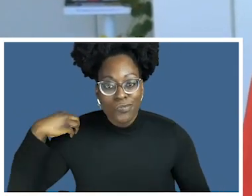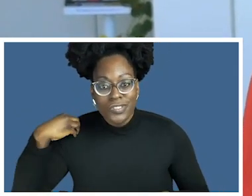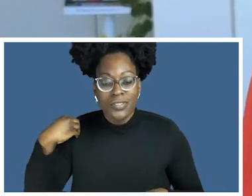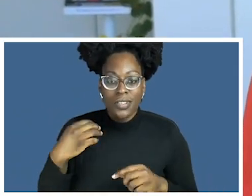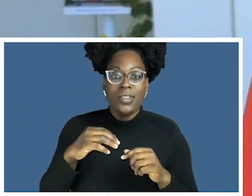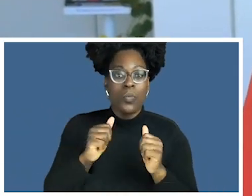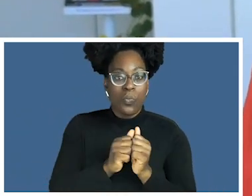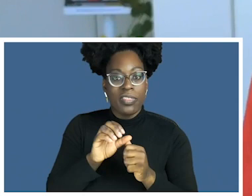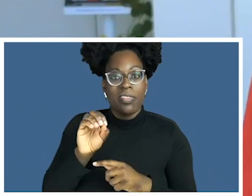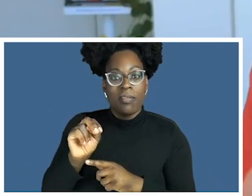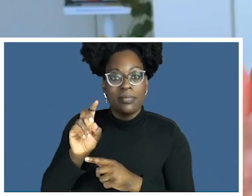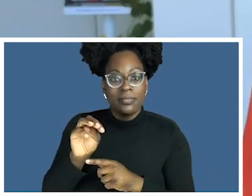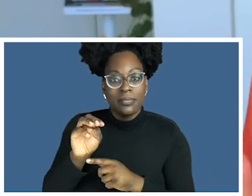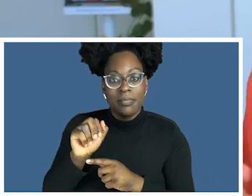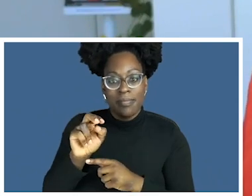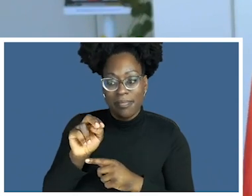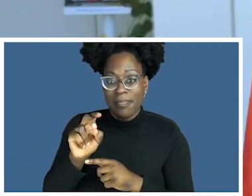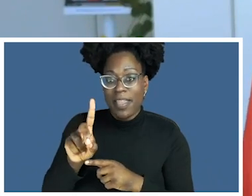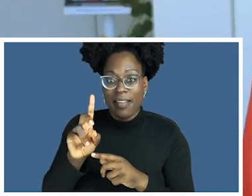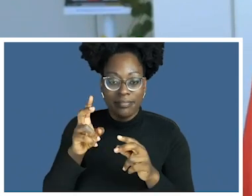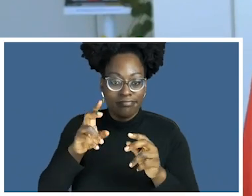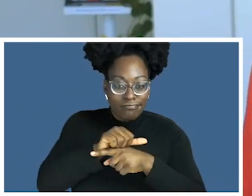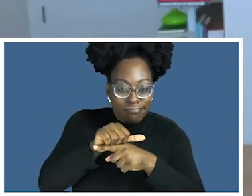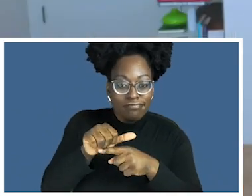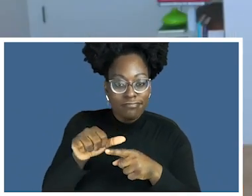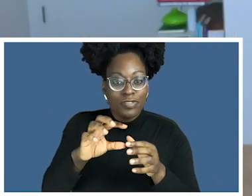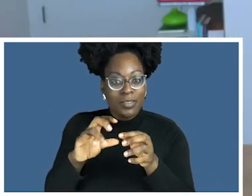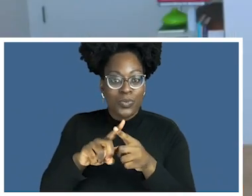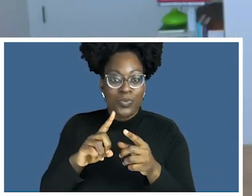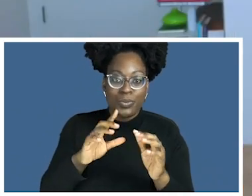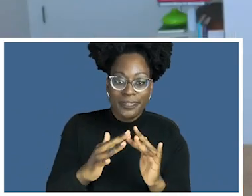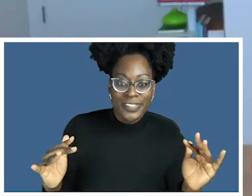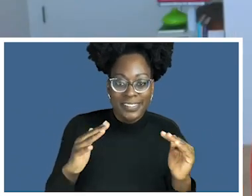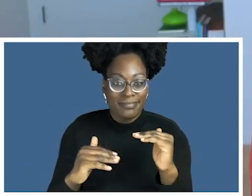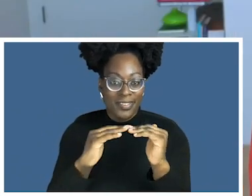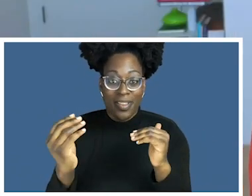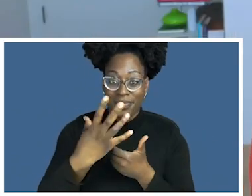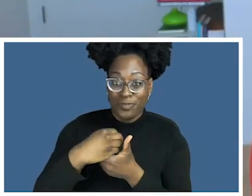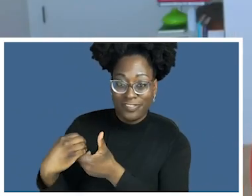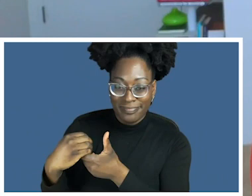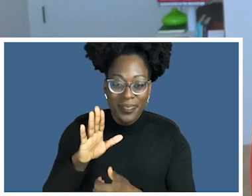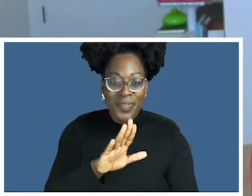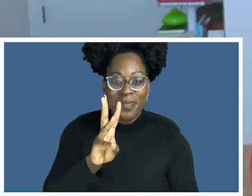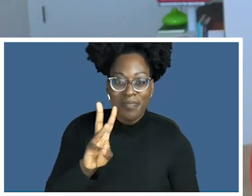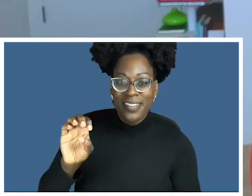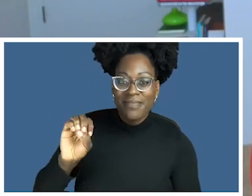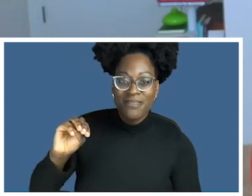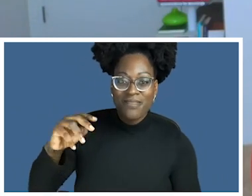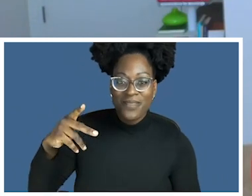on-demand courses focused on diversity, equity, and inclusion. You can learn more at impovia.co. That's